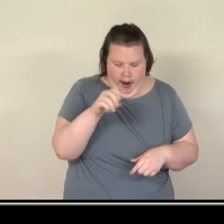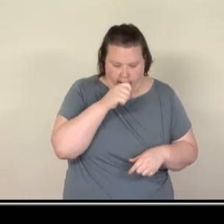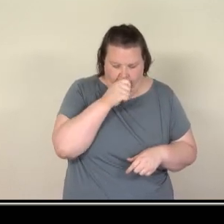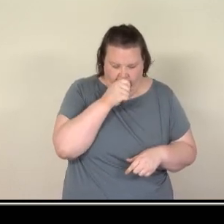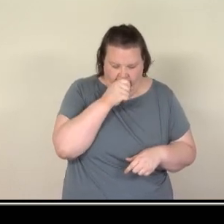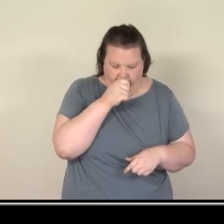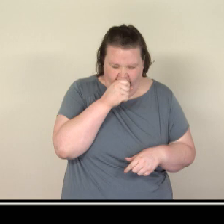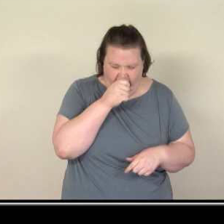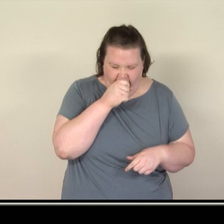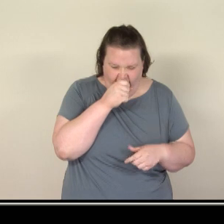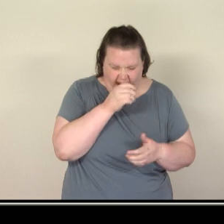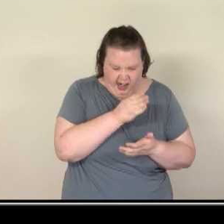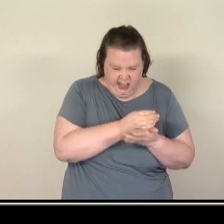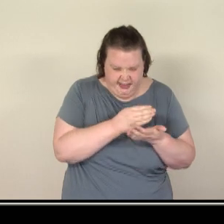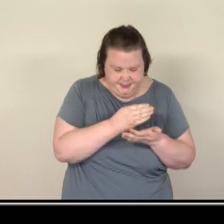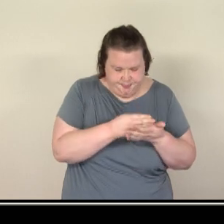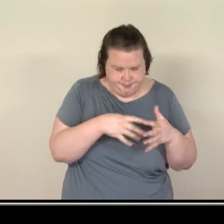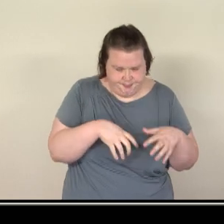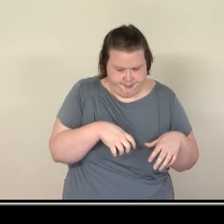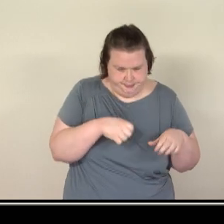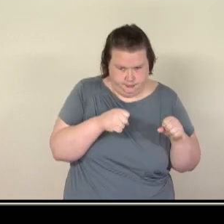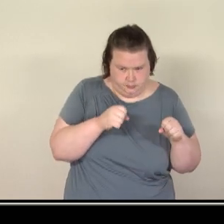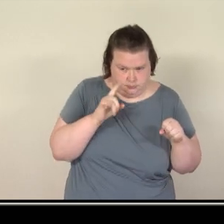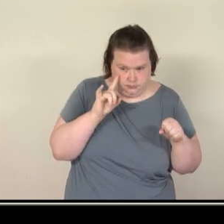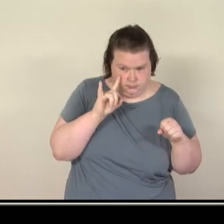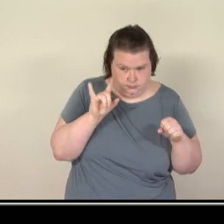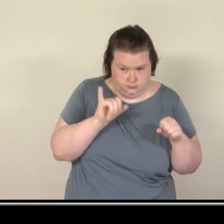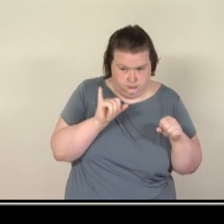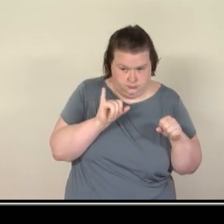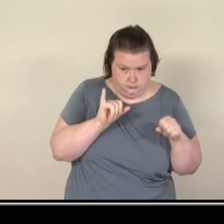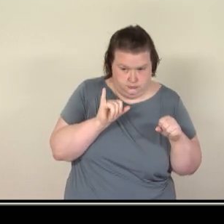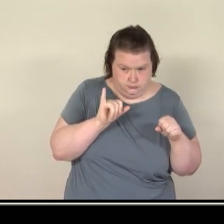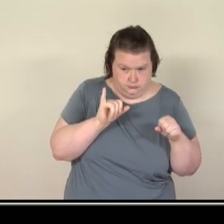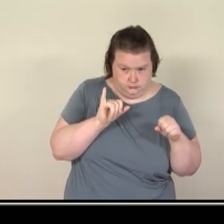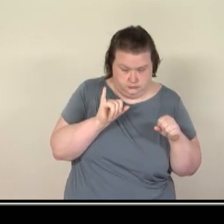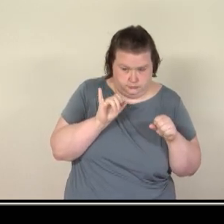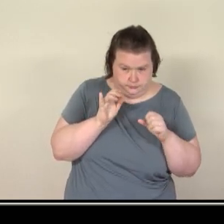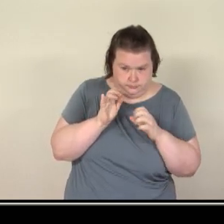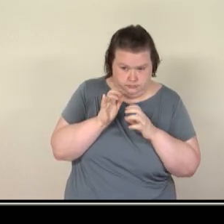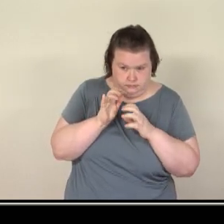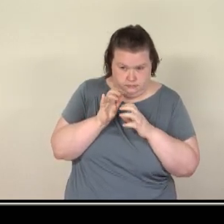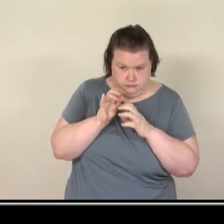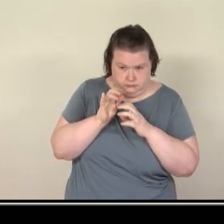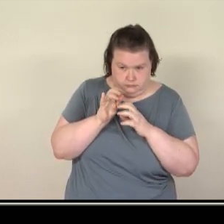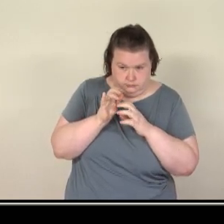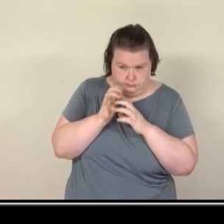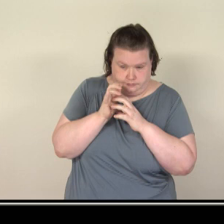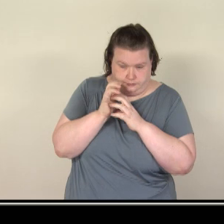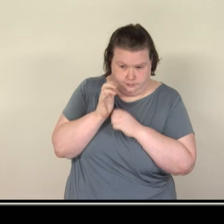we adopted was looking like we were going to draw down the fund balance by about $1 million.